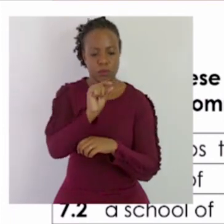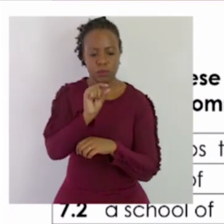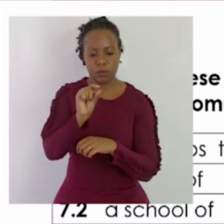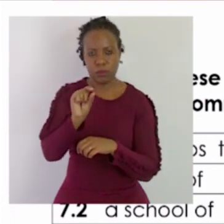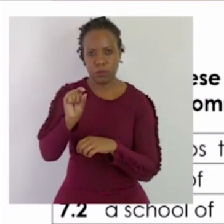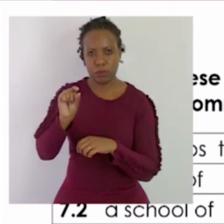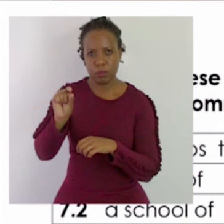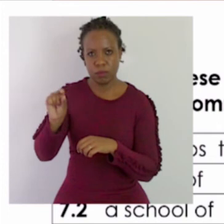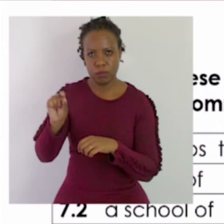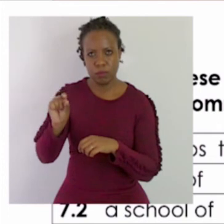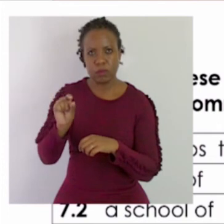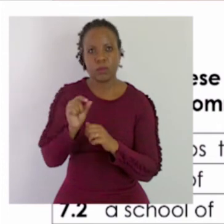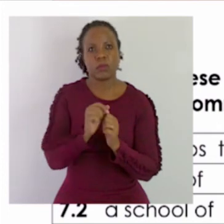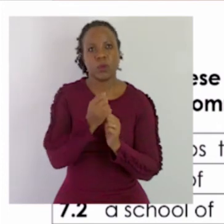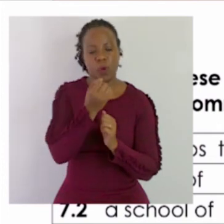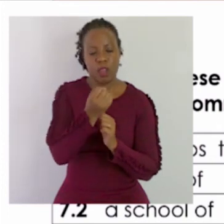on page 7.